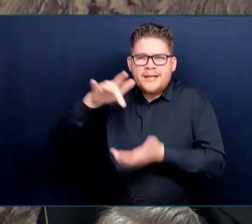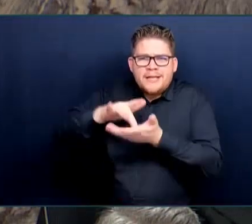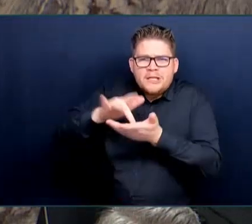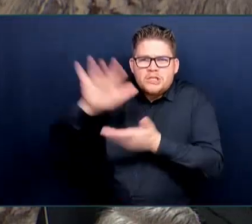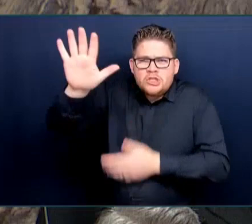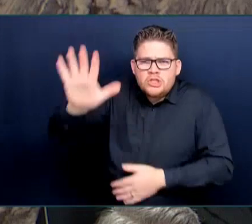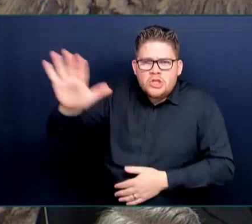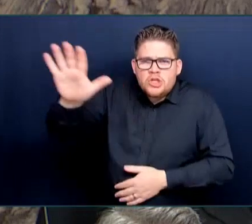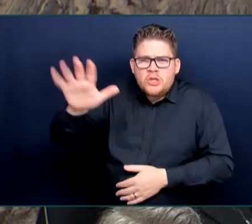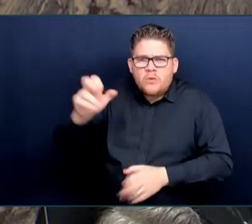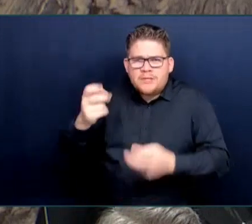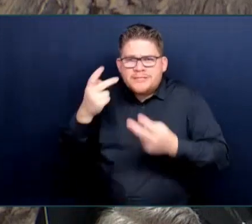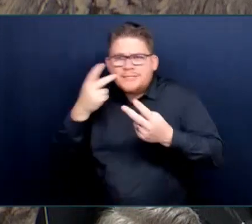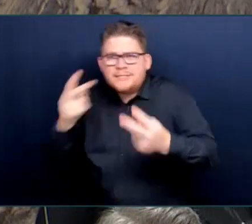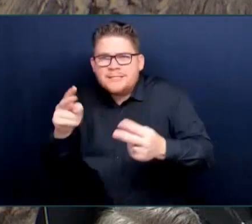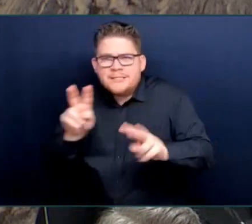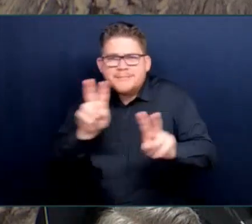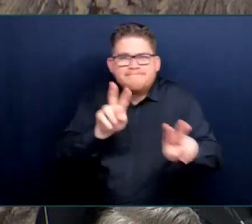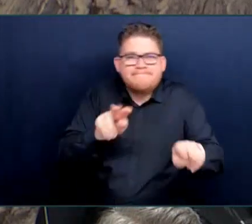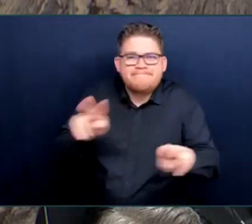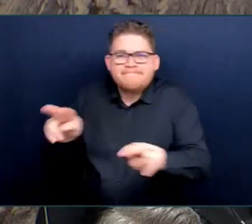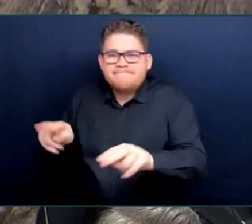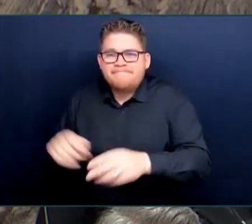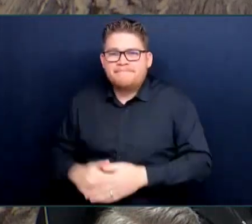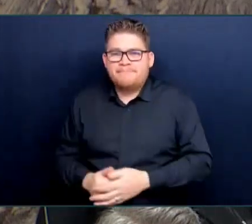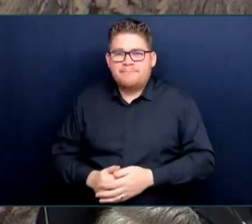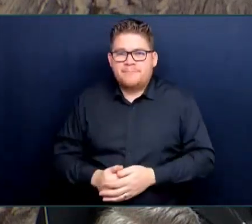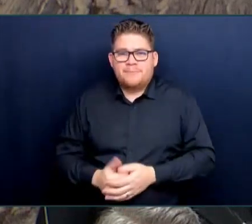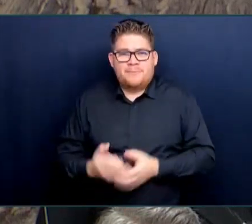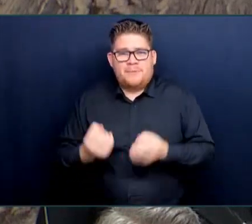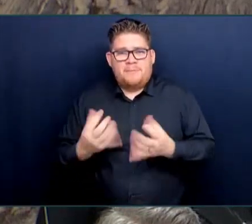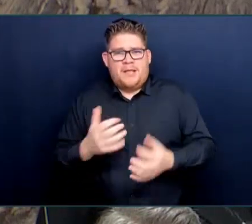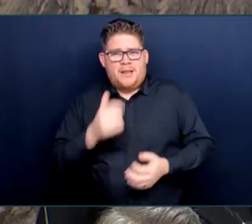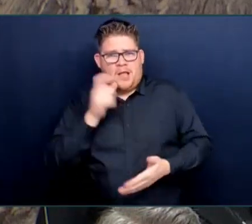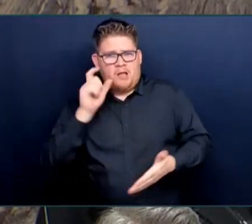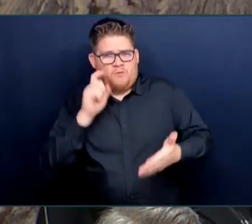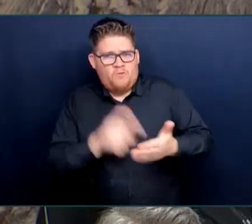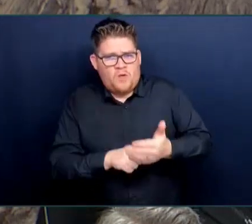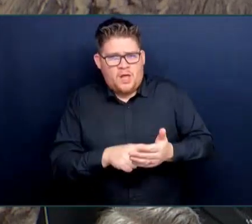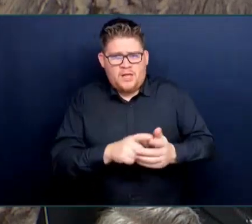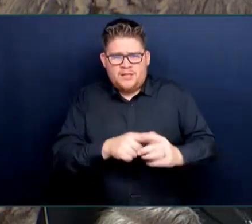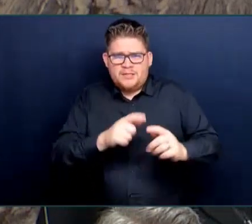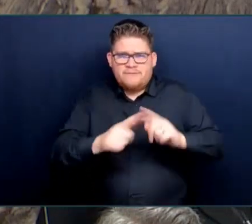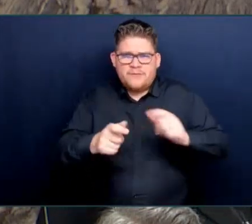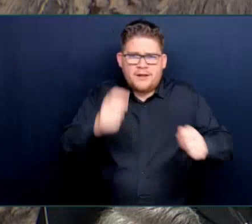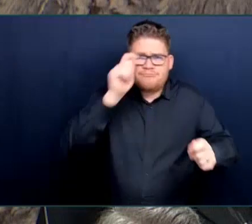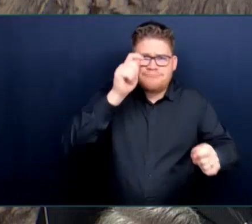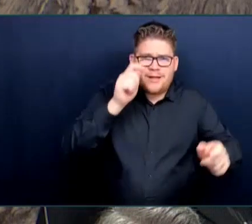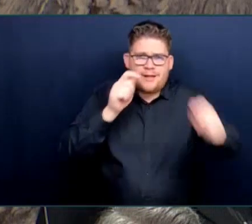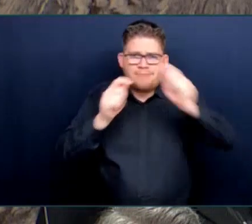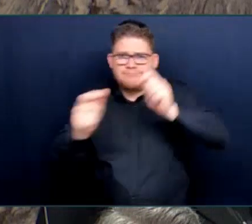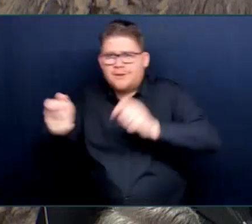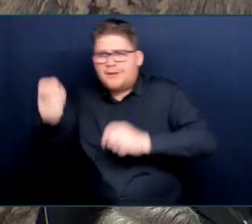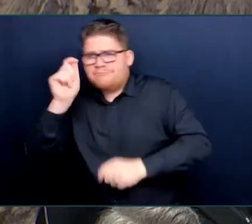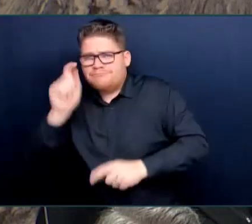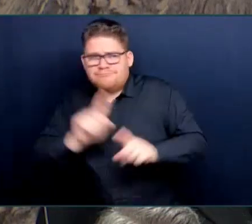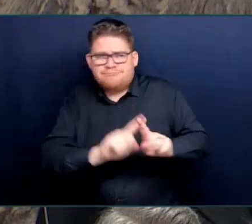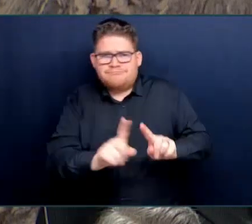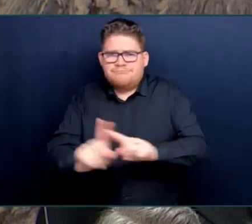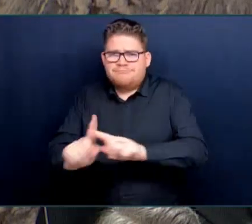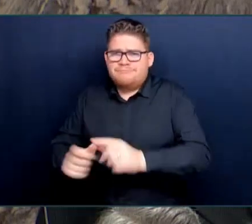actually wore. He may be gone now, but he will always be remembered by farmers and ranchers for his legacy of connections,